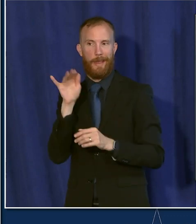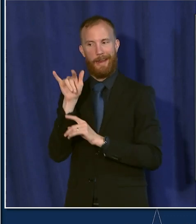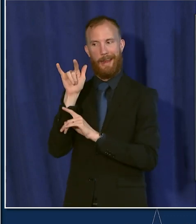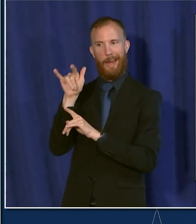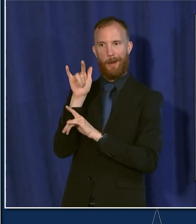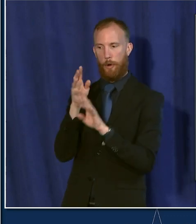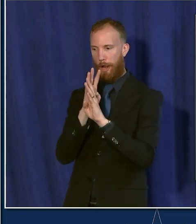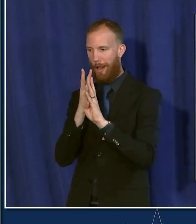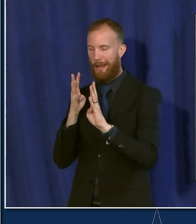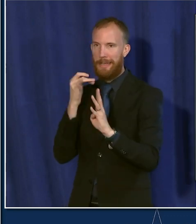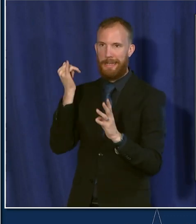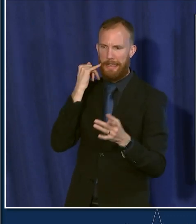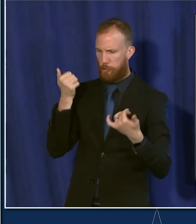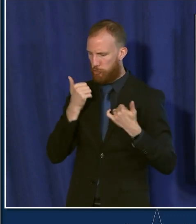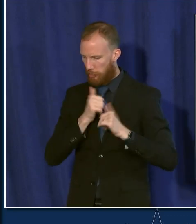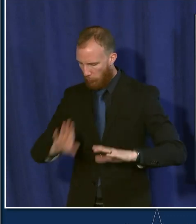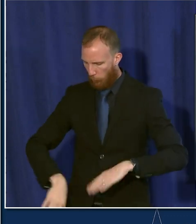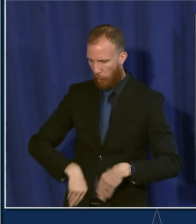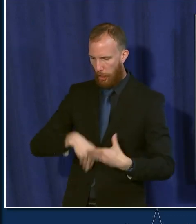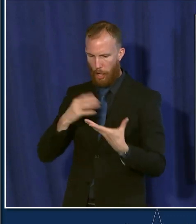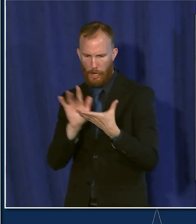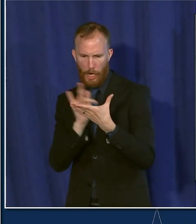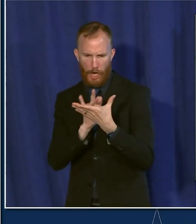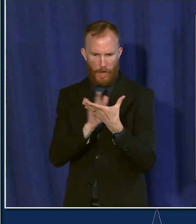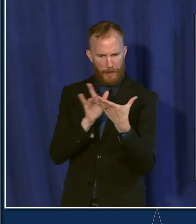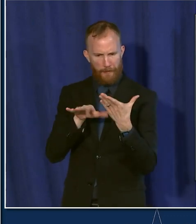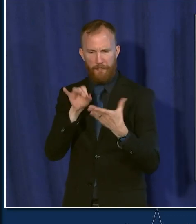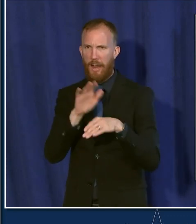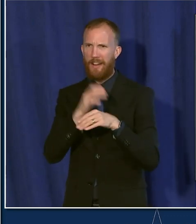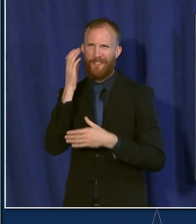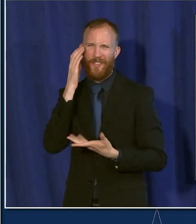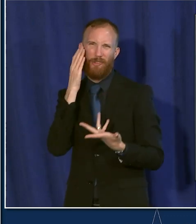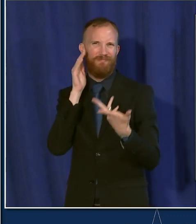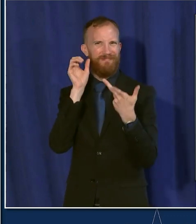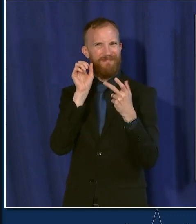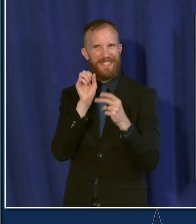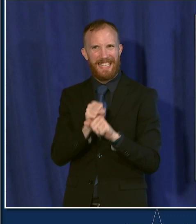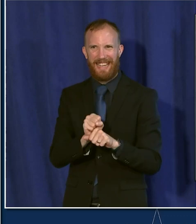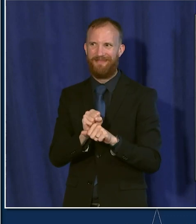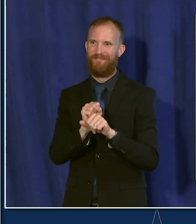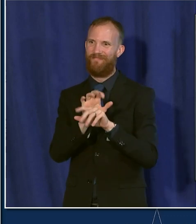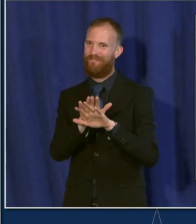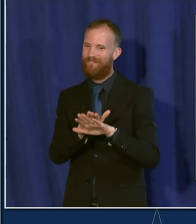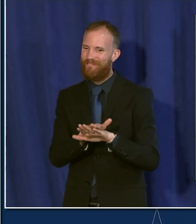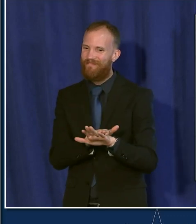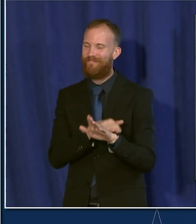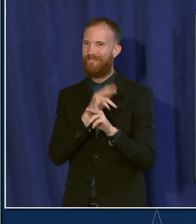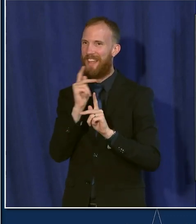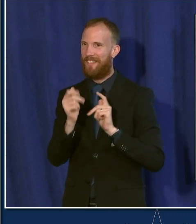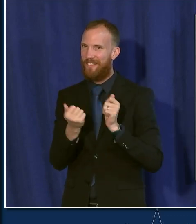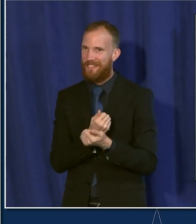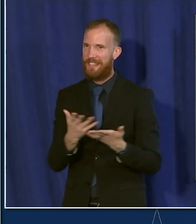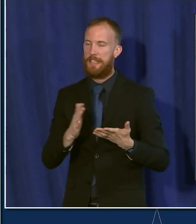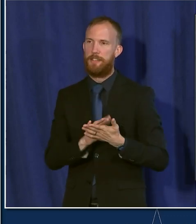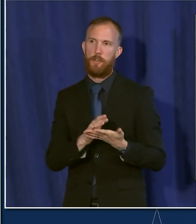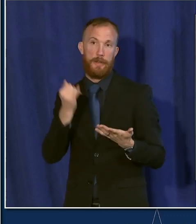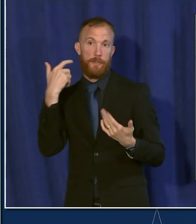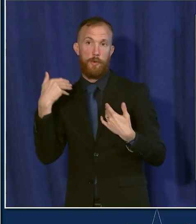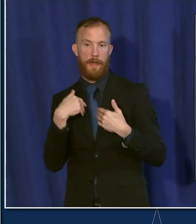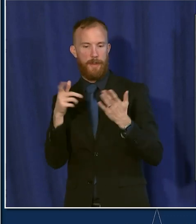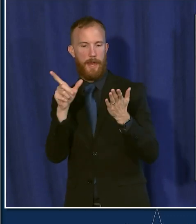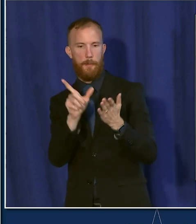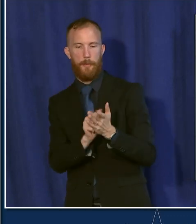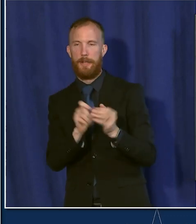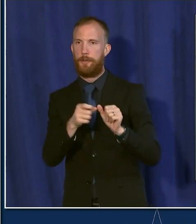for their phone and their digital, it can really slow things down. So having that printed available, with your